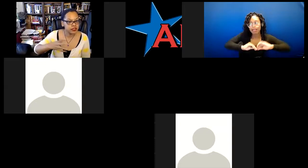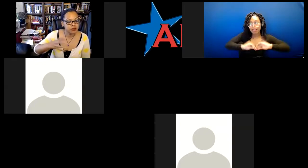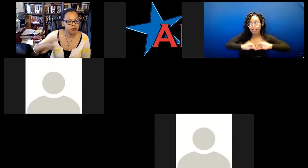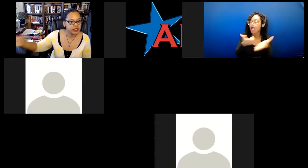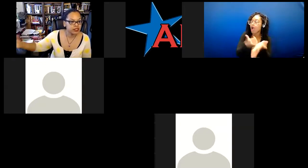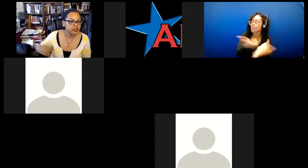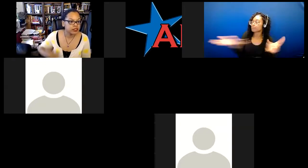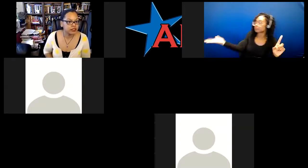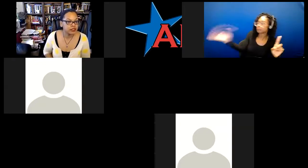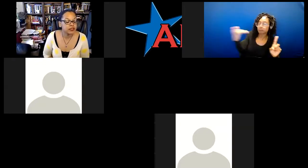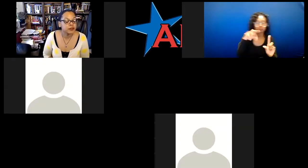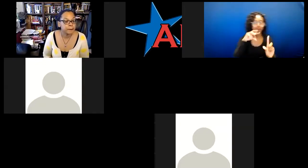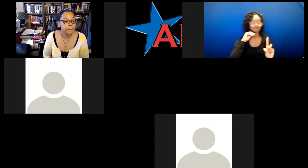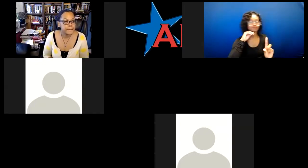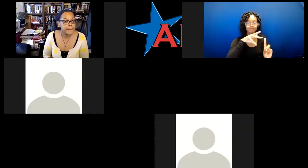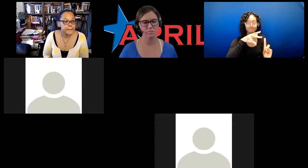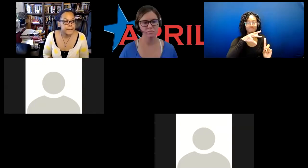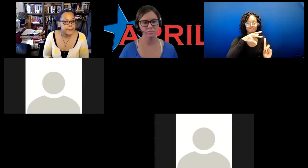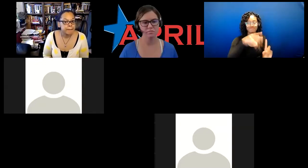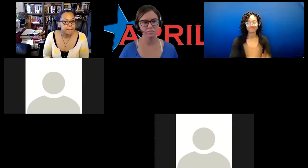the community that you're discussing.